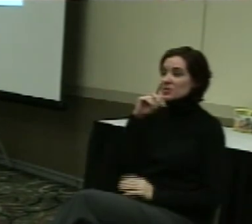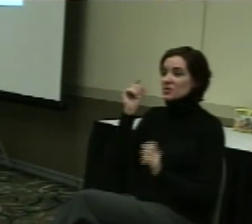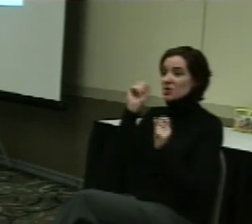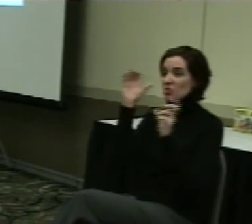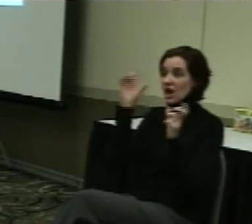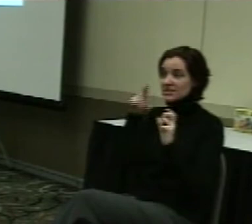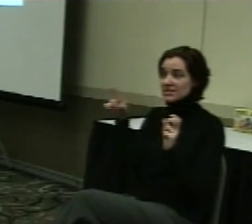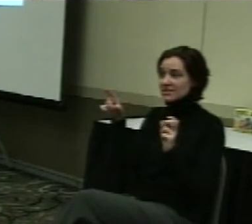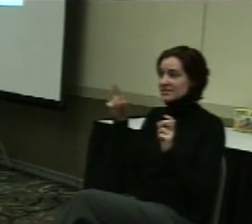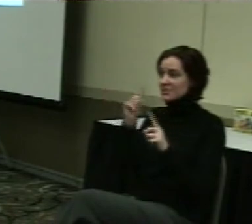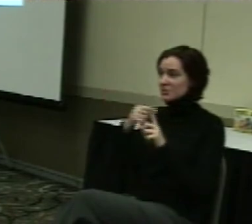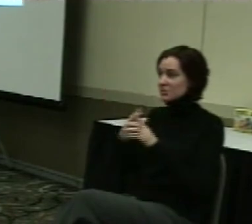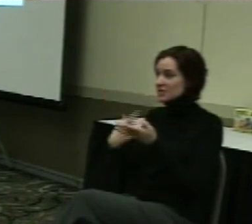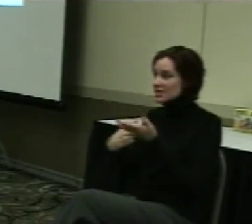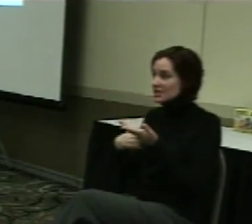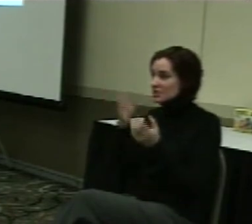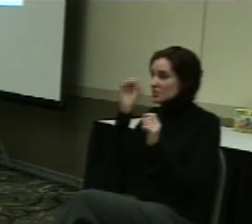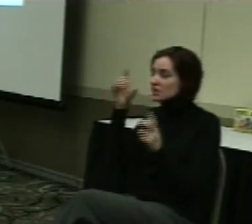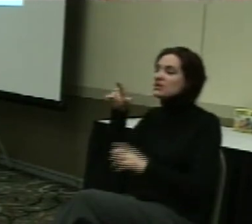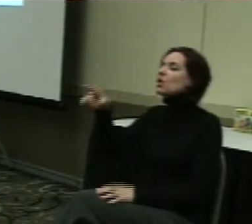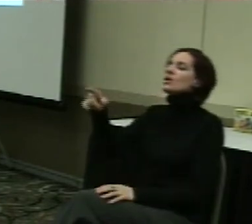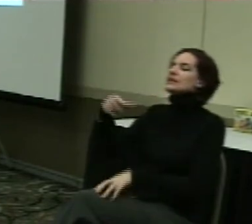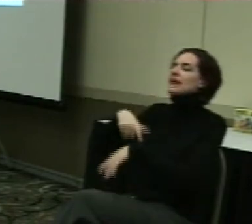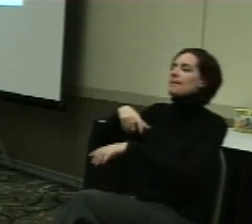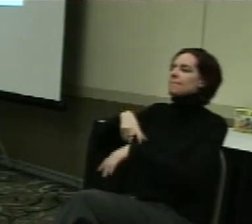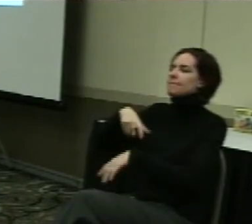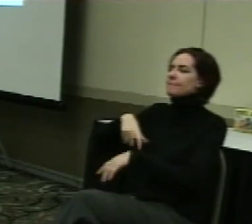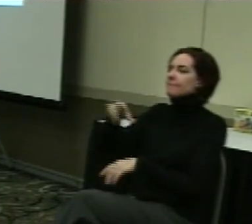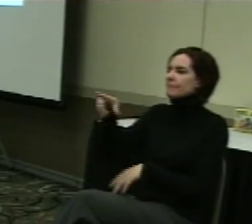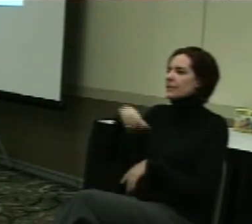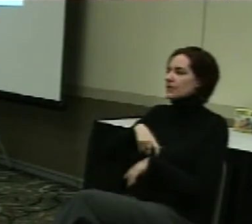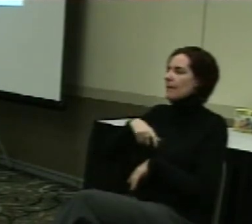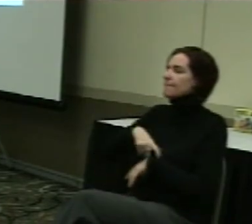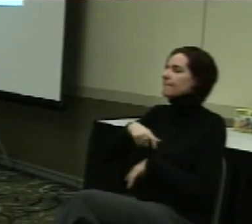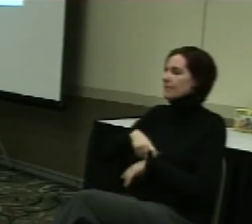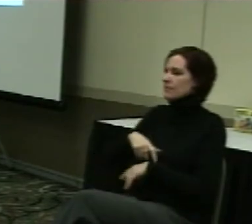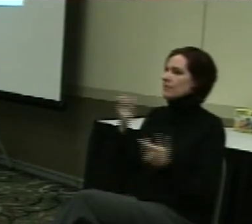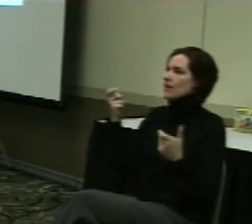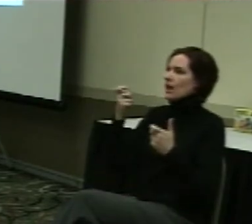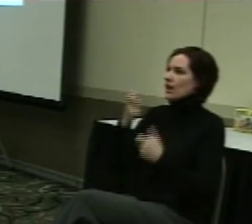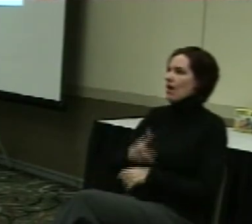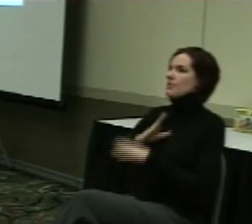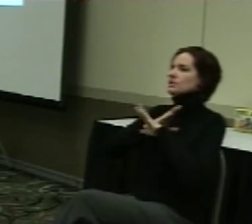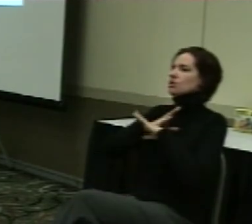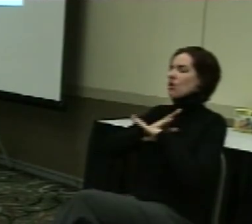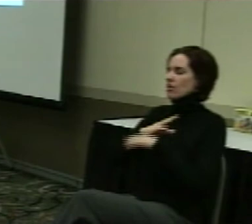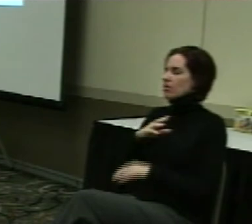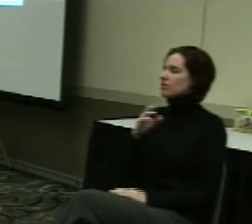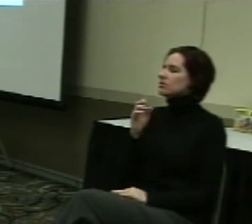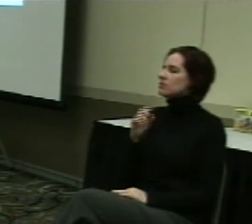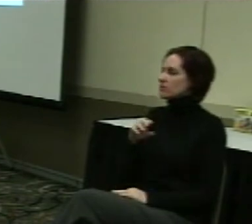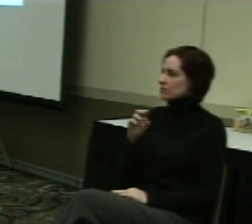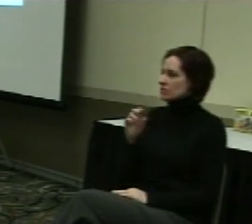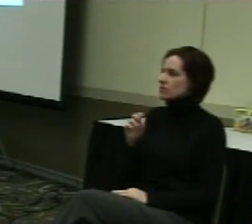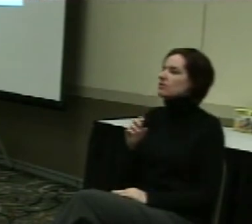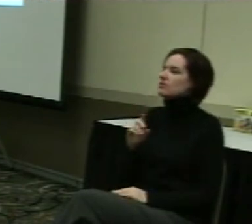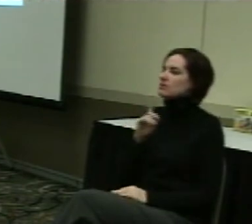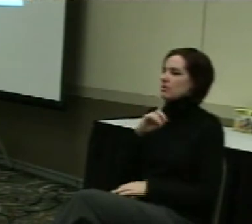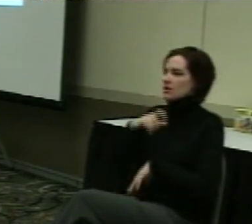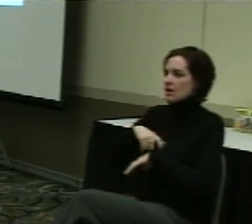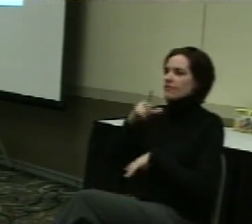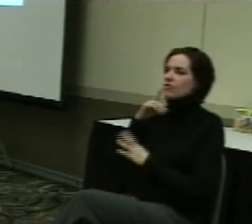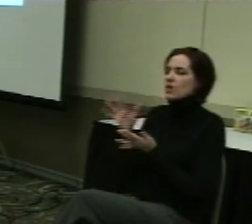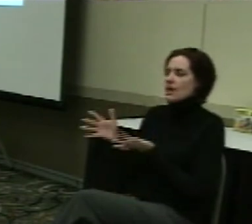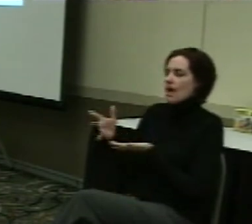You heard some surprises? No. Time you think is a big obstacle to gathering information